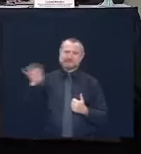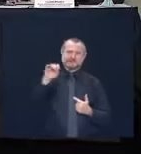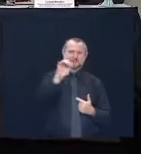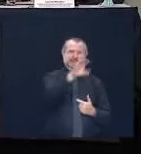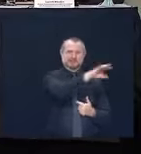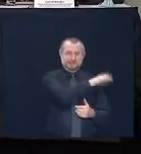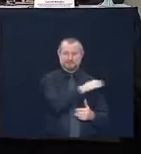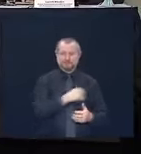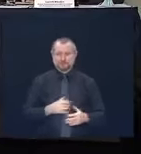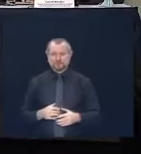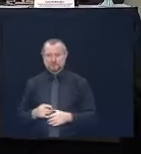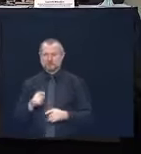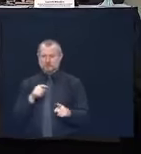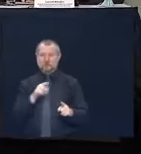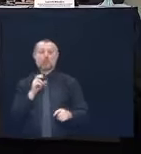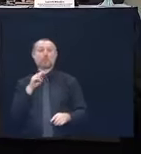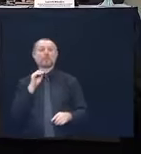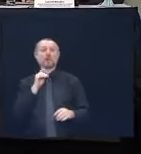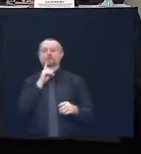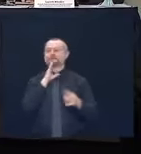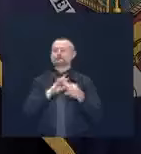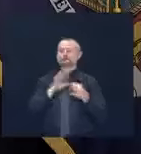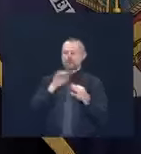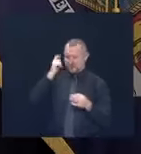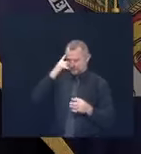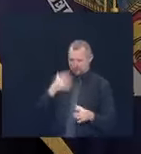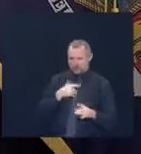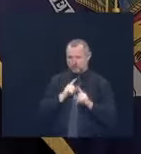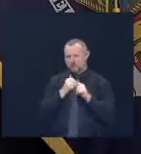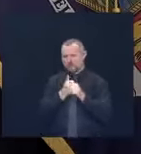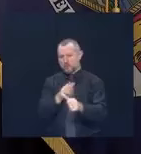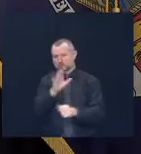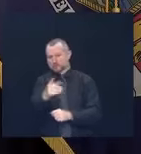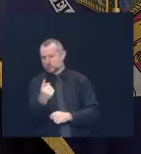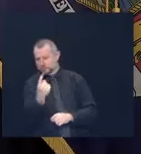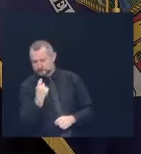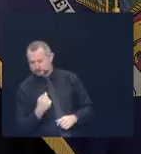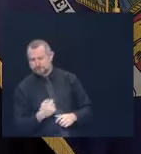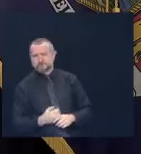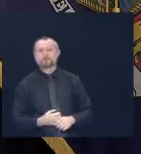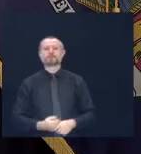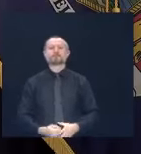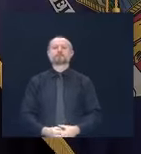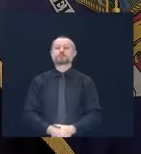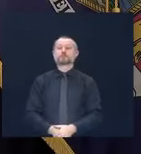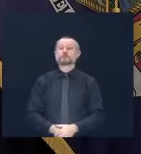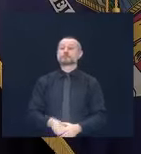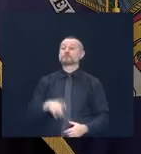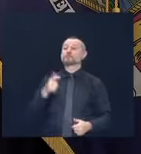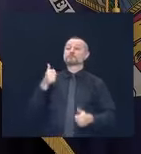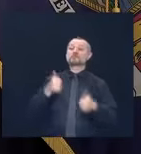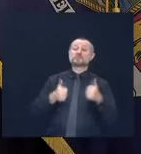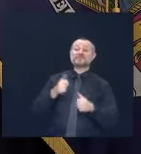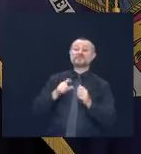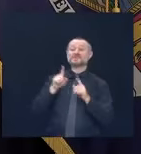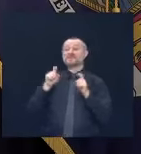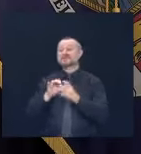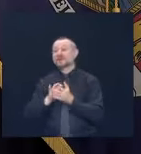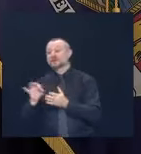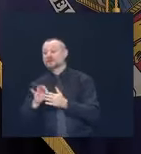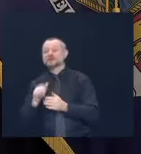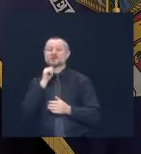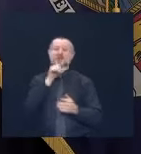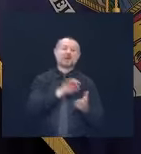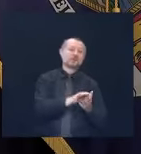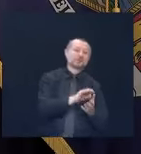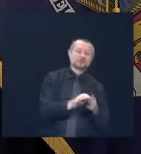follow up on how you count. What tests you count, what tests you don't count. If you don't